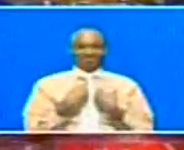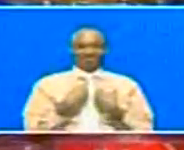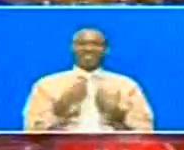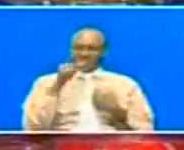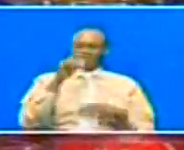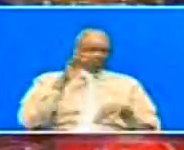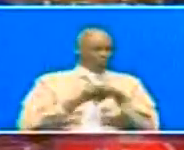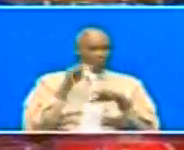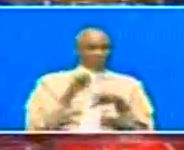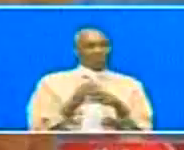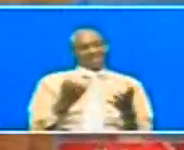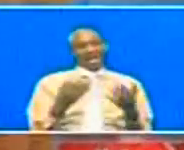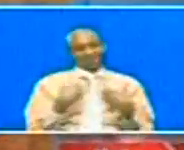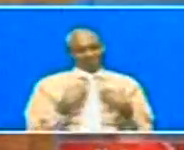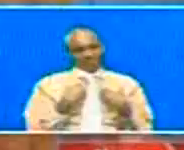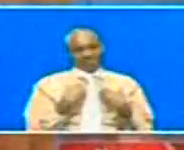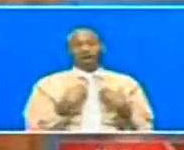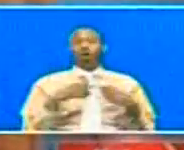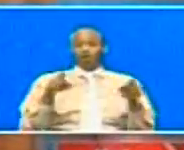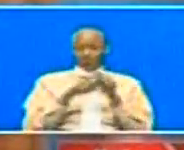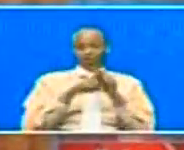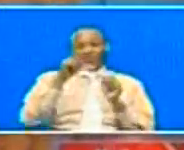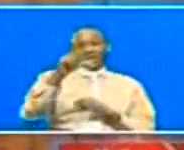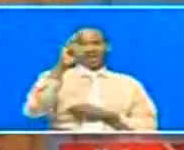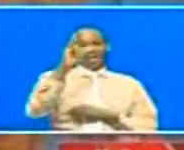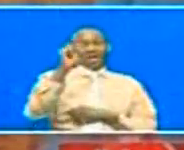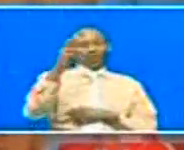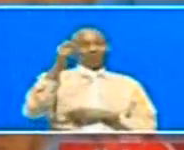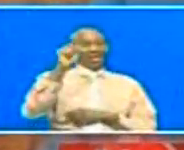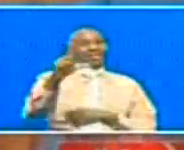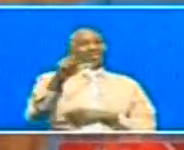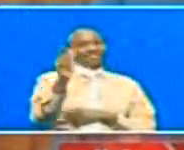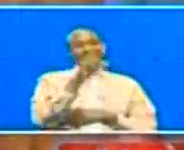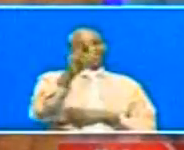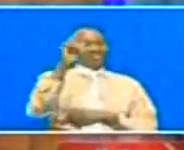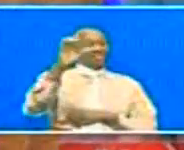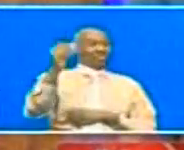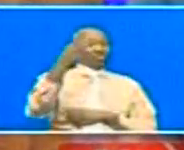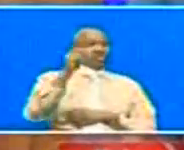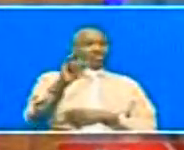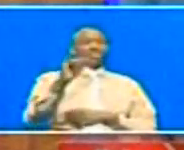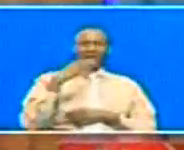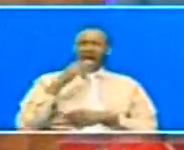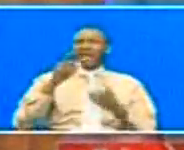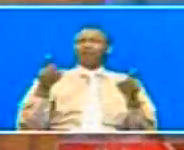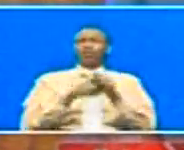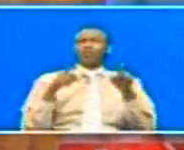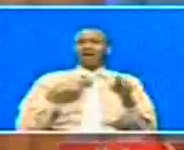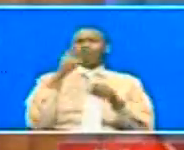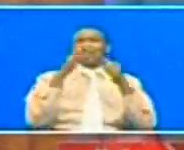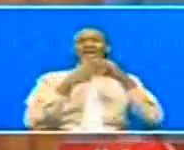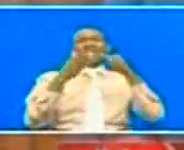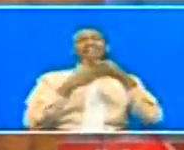good. Because Lionel Richie. You remember 1984 Los Angeles Games? Yes. Olympics?